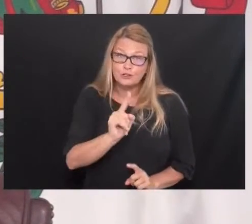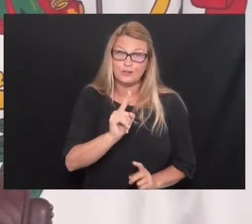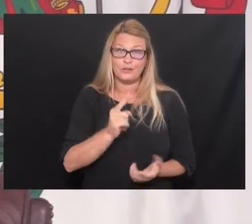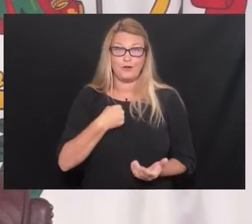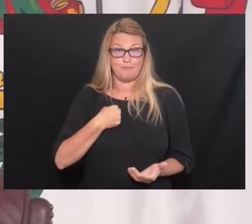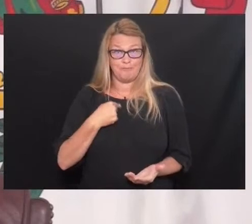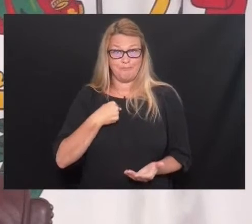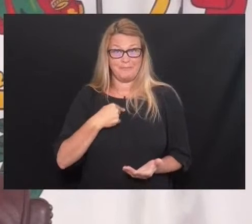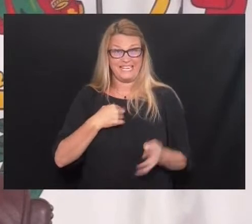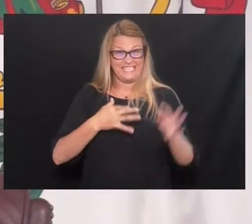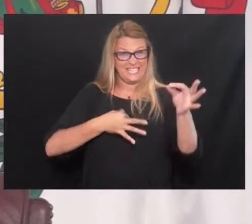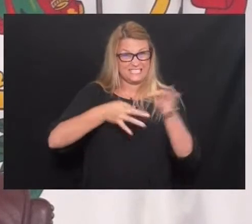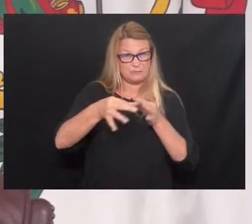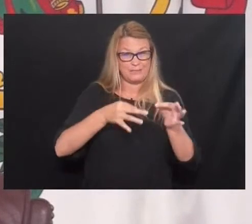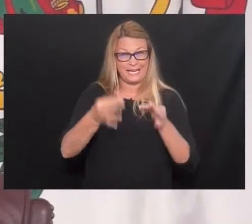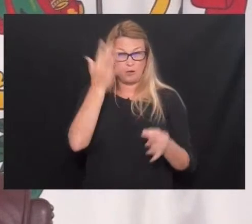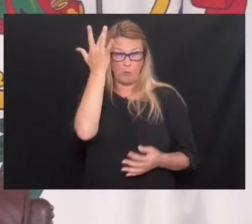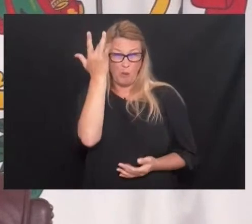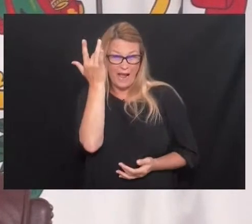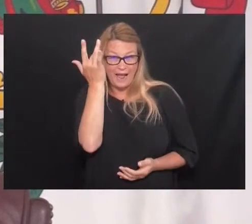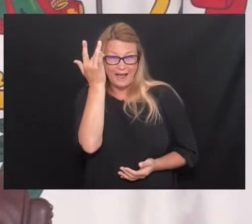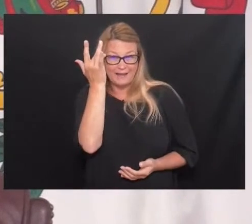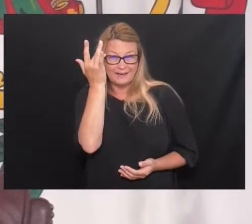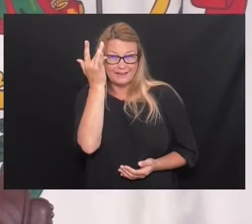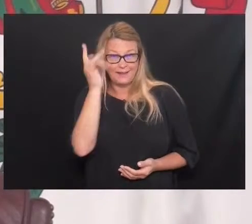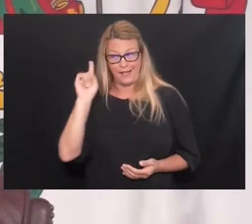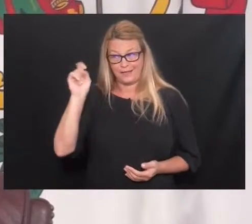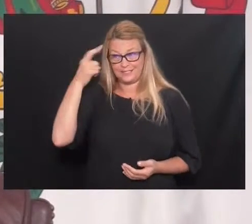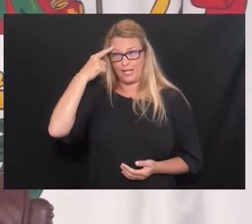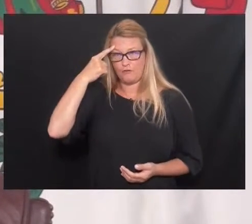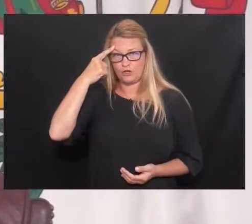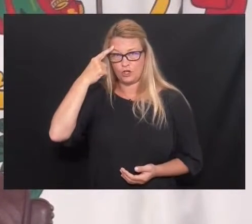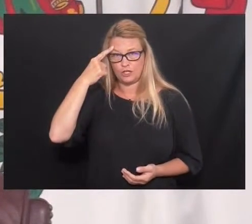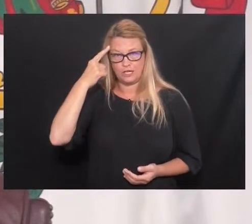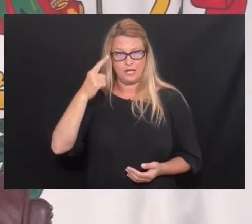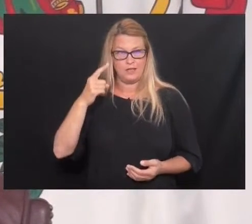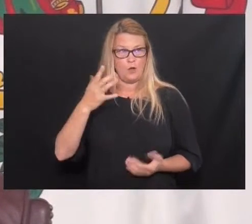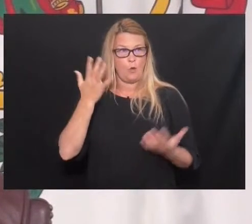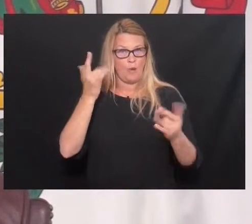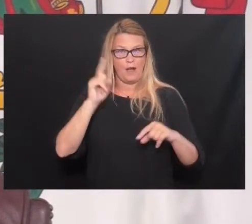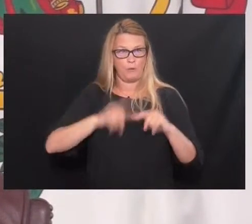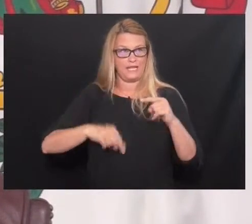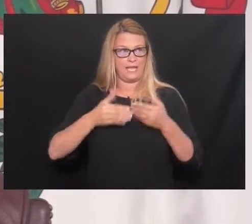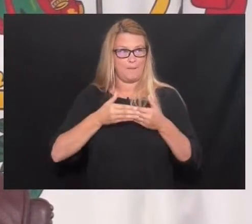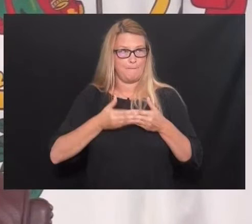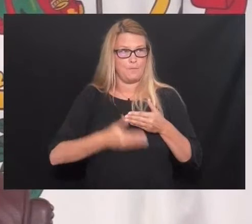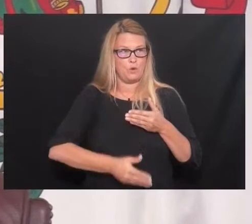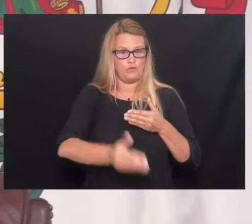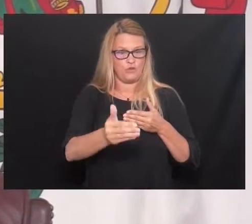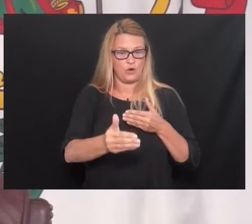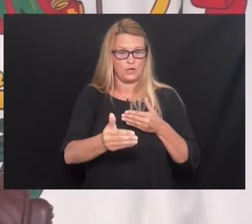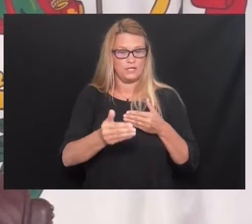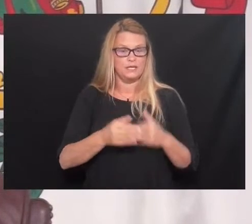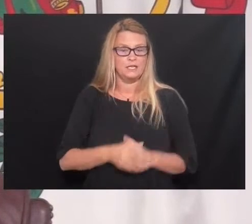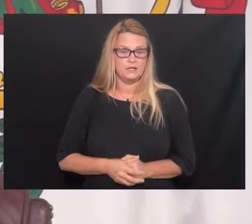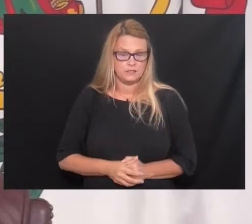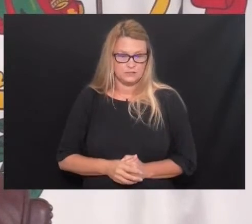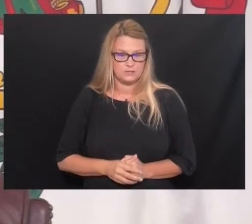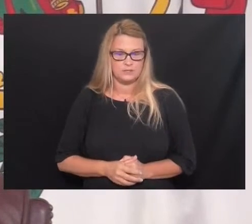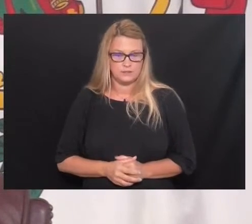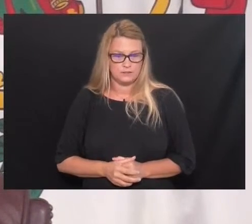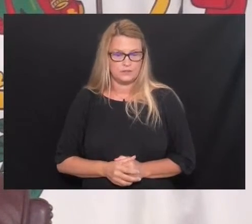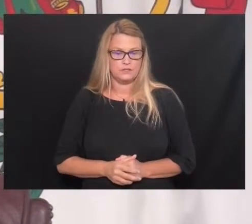be able to explain to you why, as the governor, and why we cannot move forward to get all this done